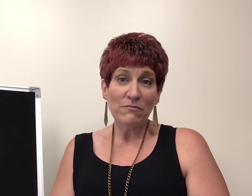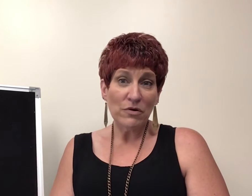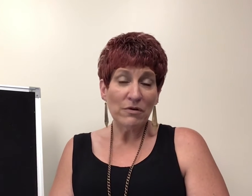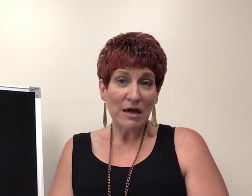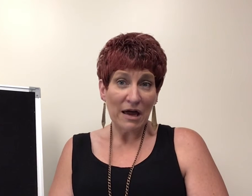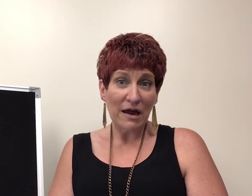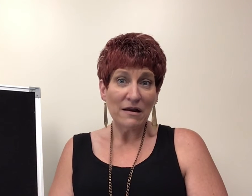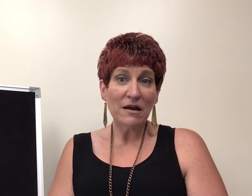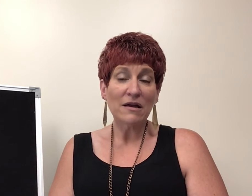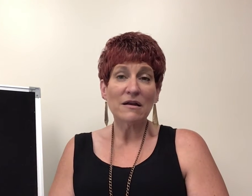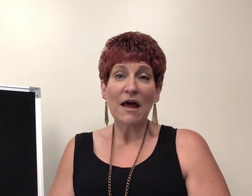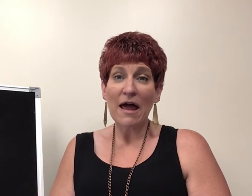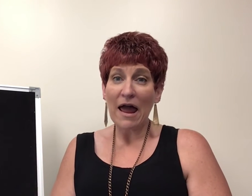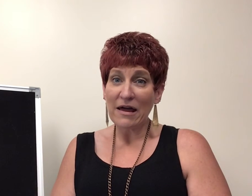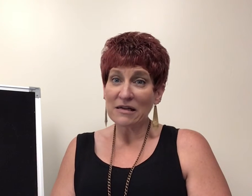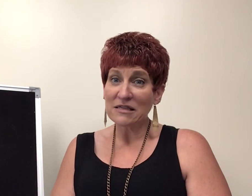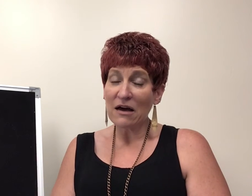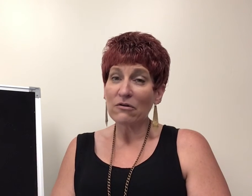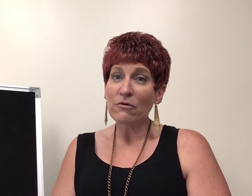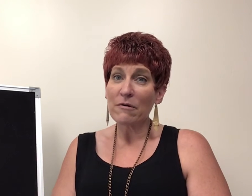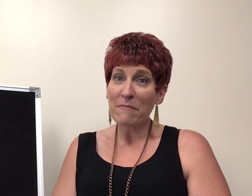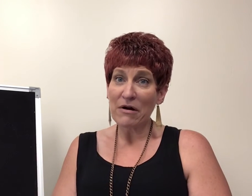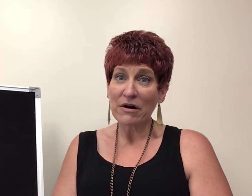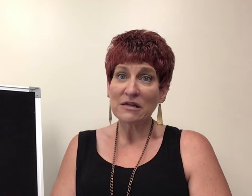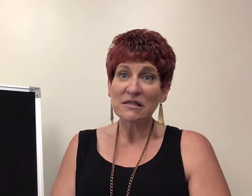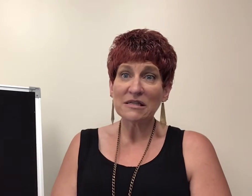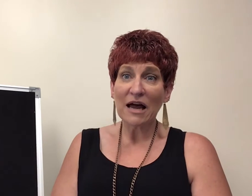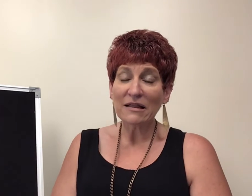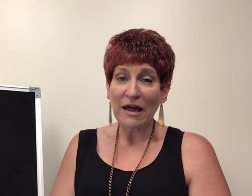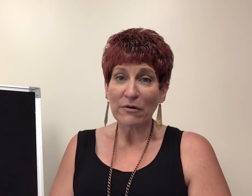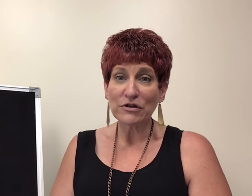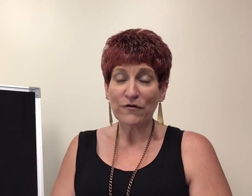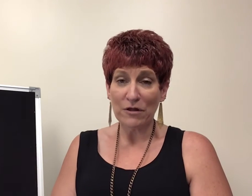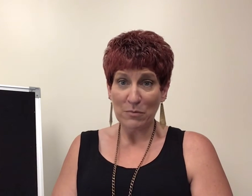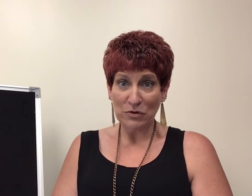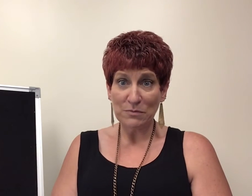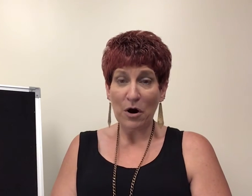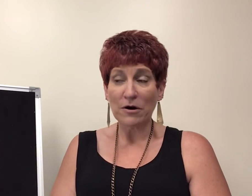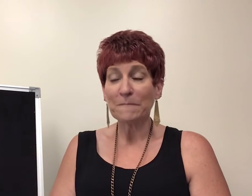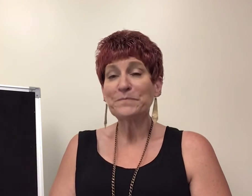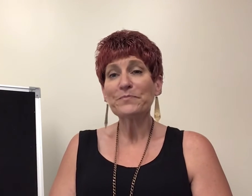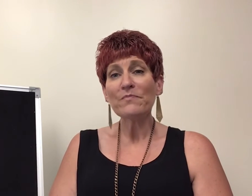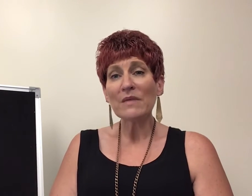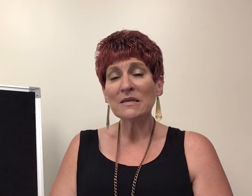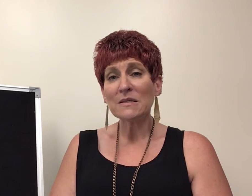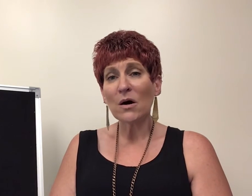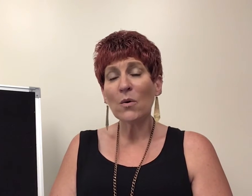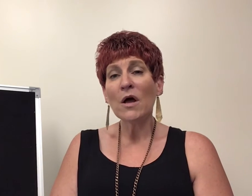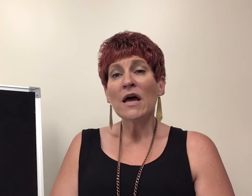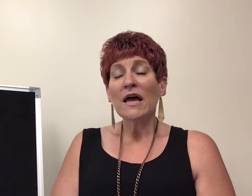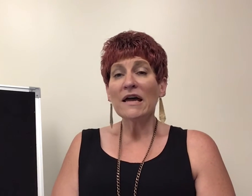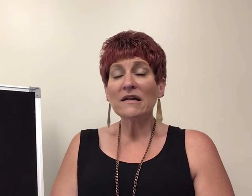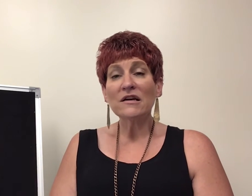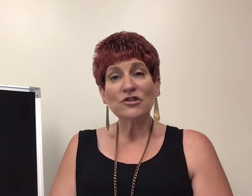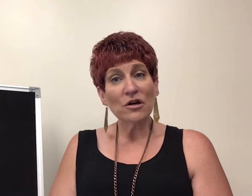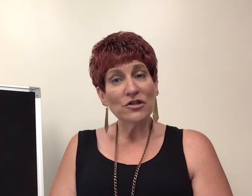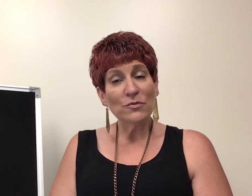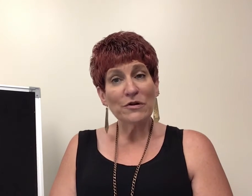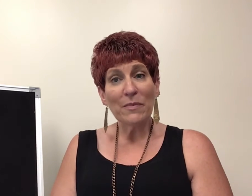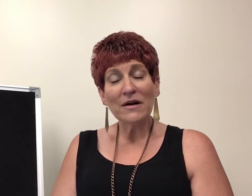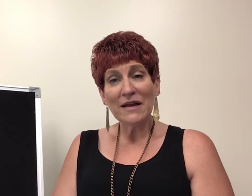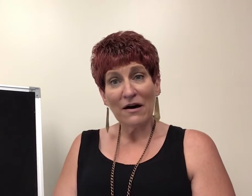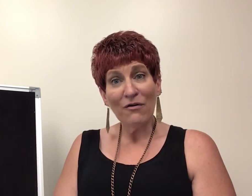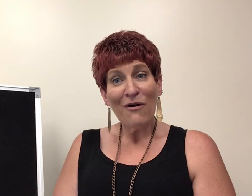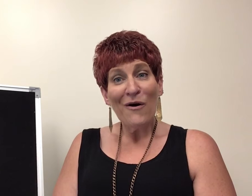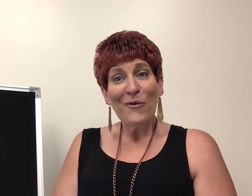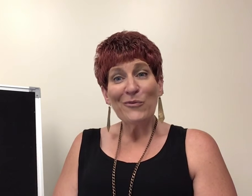they communicate in ASL or American Sign Language for the most part. So in conjunction